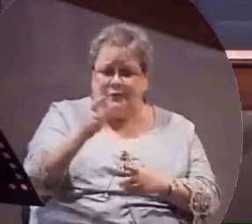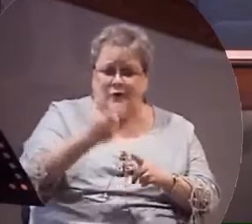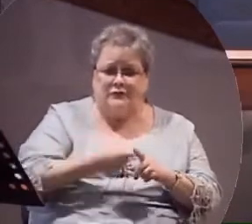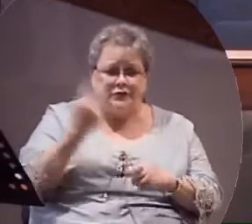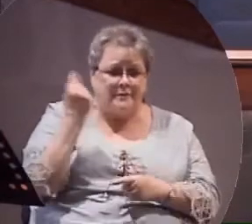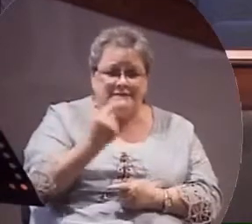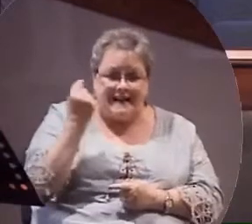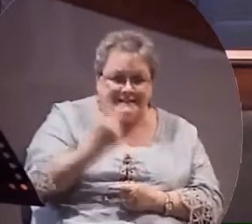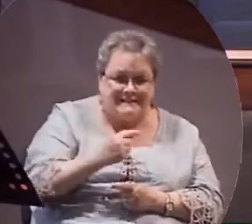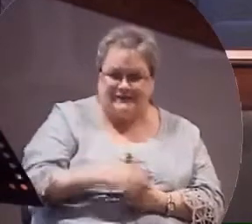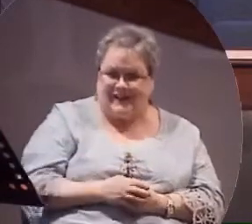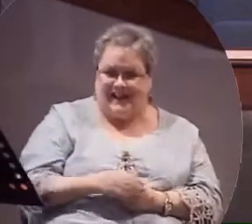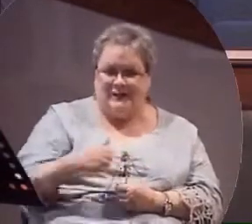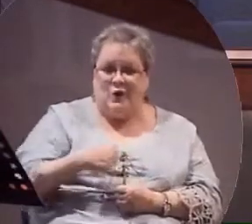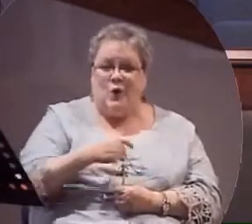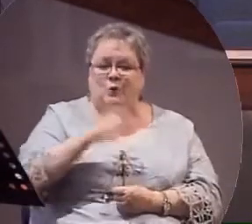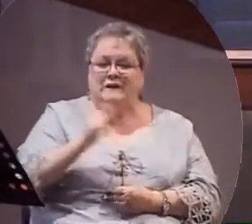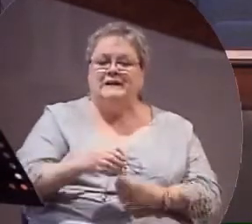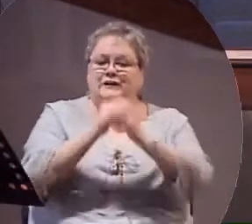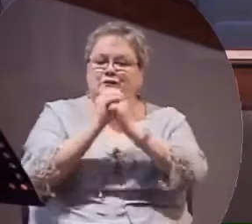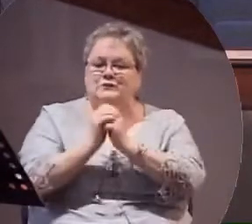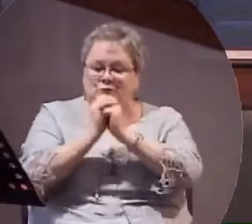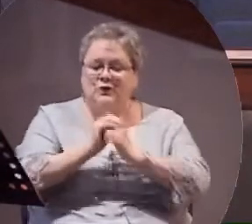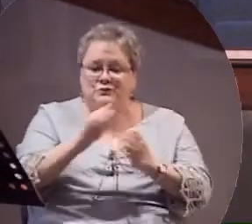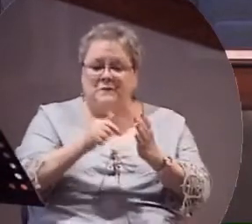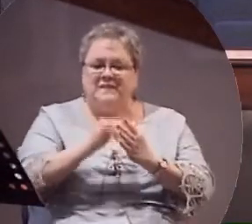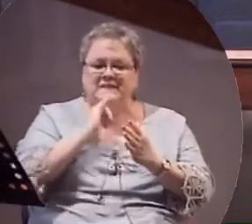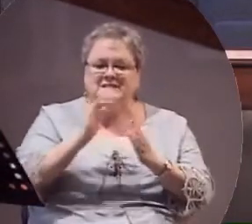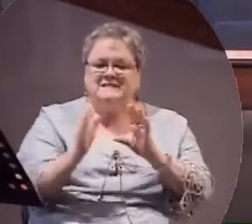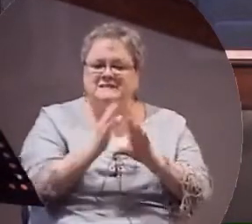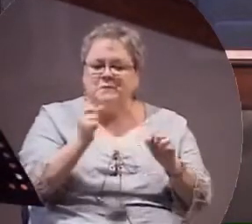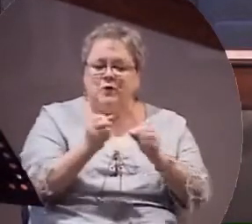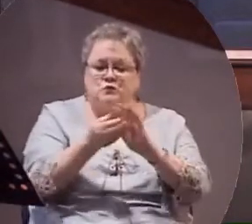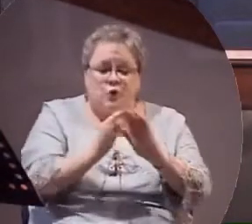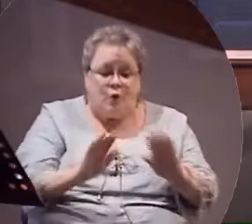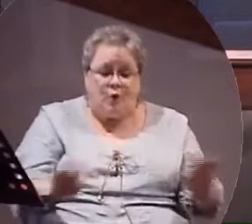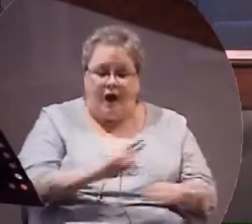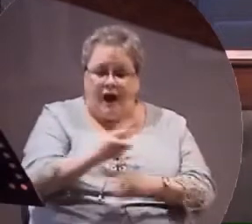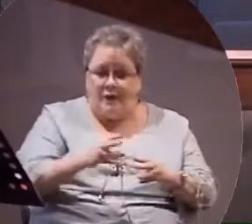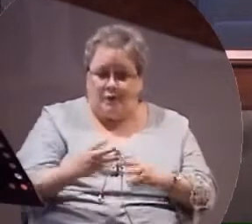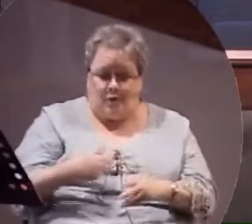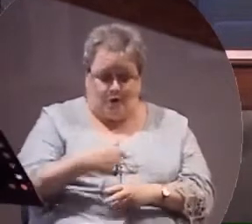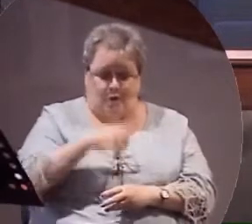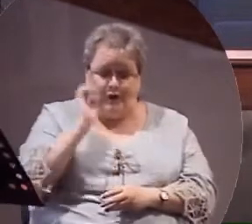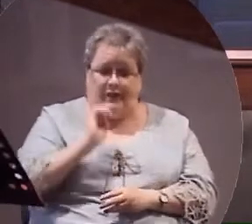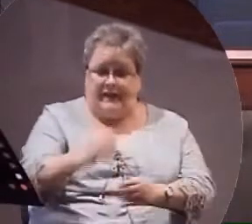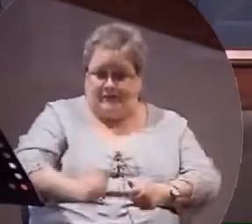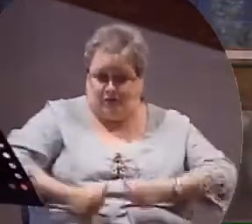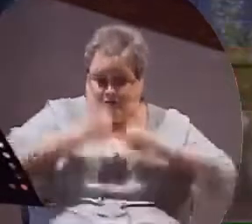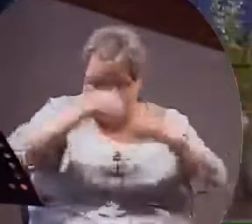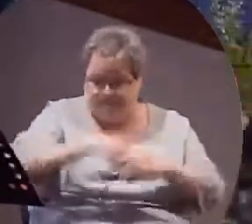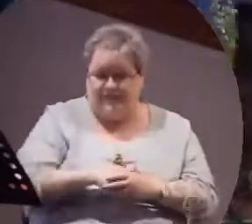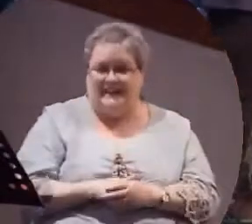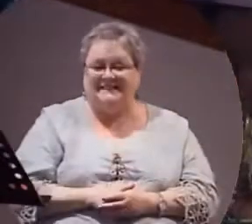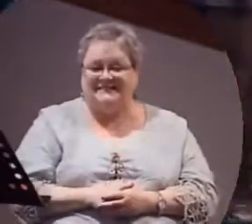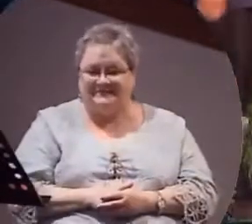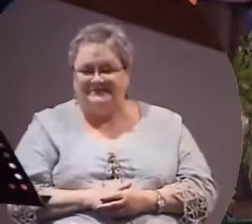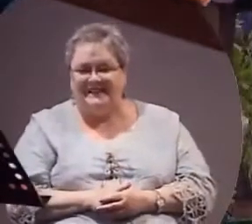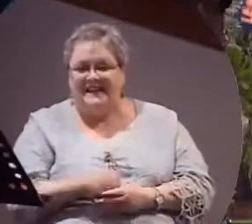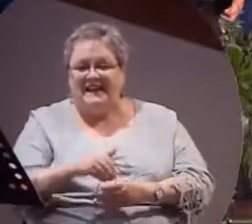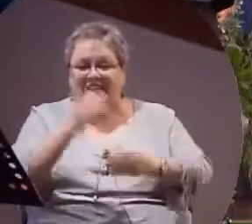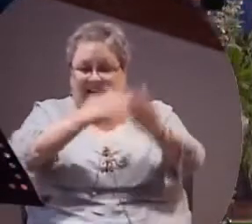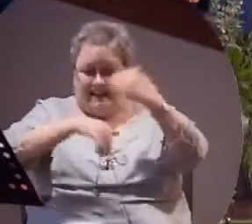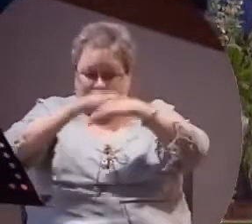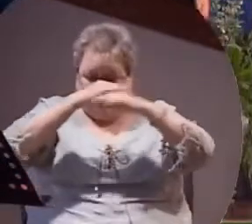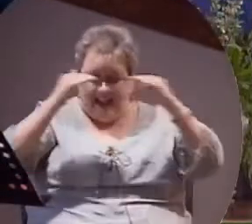you and me's ever going to live in. And we ought to get started. Hey, I read today, somebody made the quote that when it comes to worship over yonder, God's